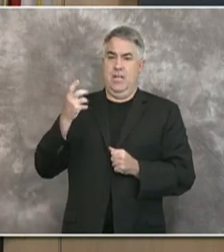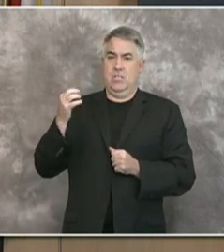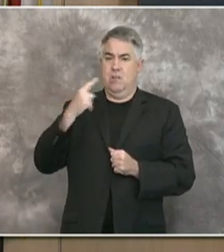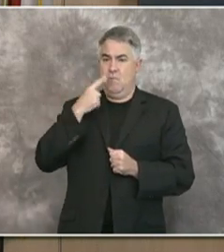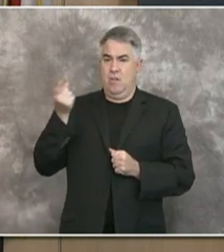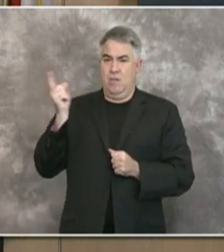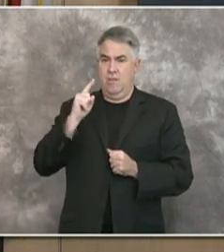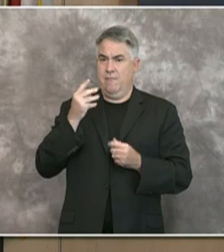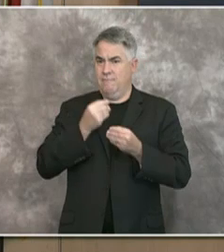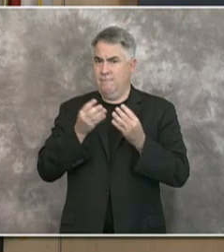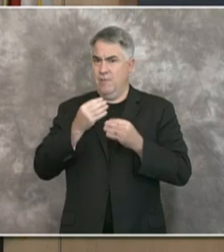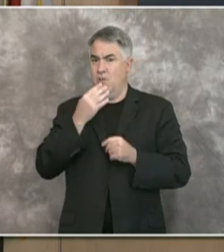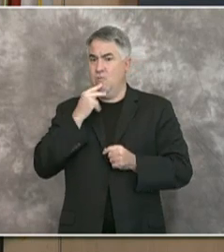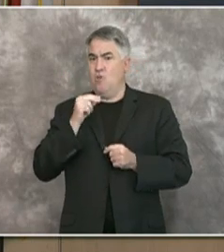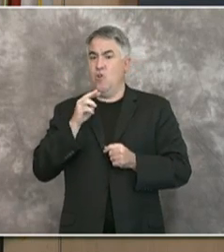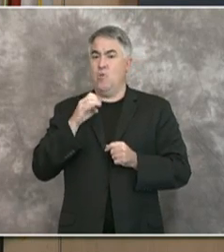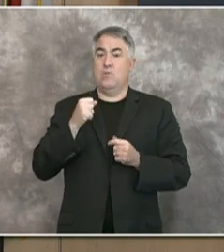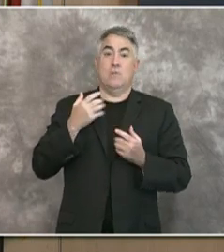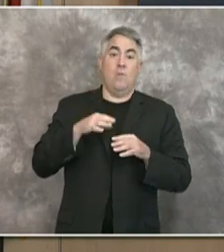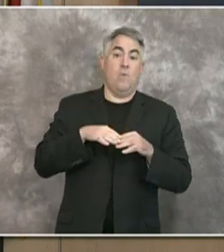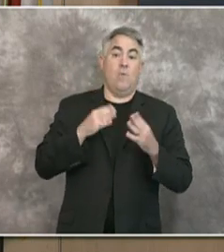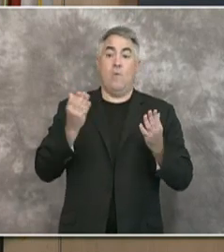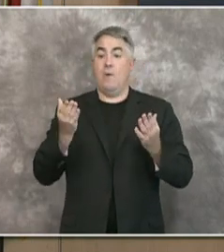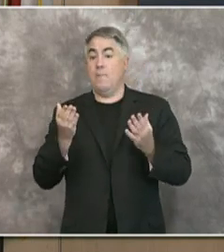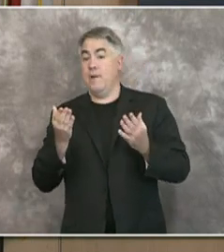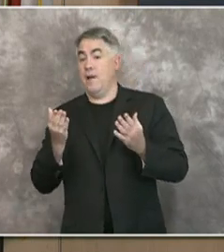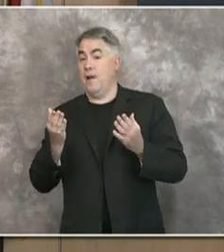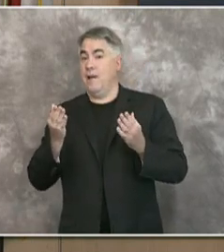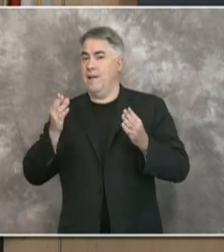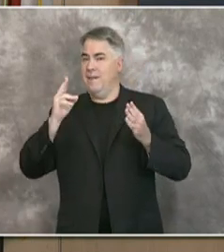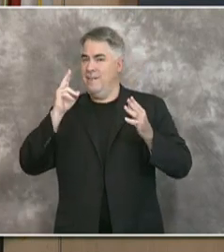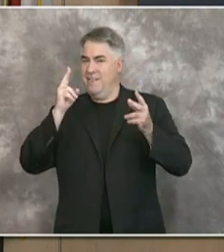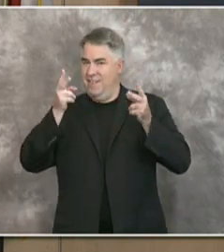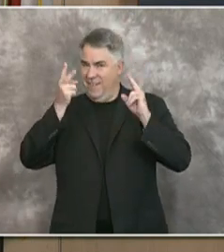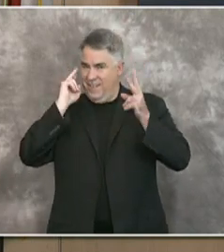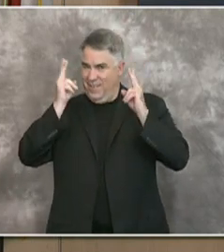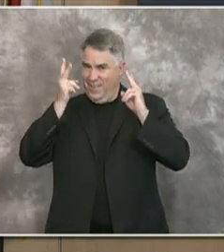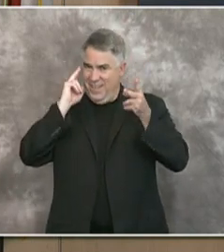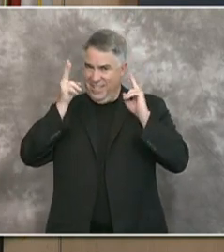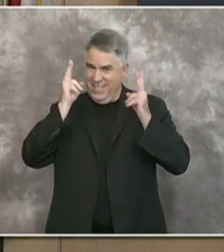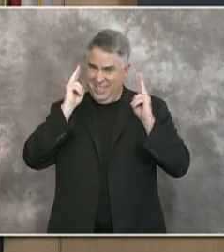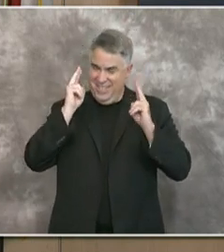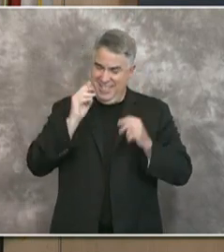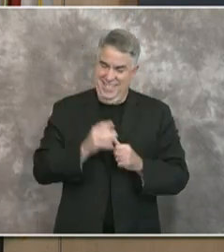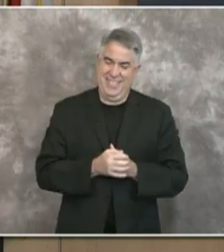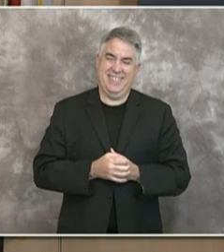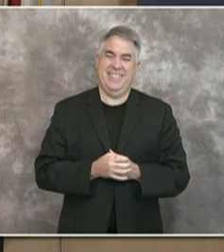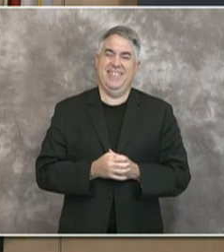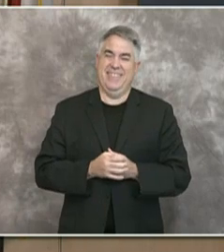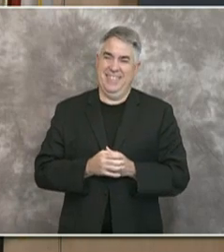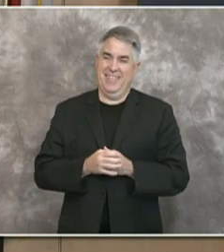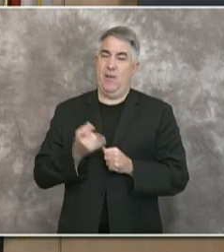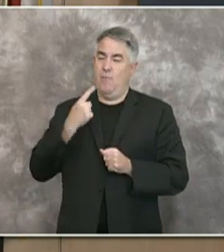news in regards to the opening up of the ability to get haircuts. So with that, let me call up Supervisor Fletcher.